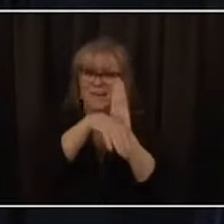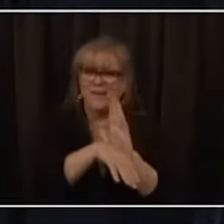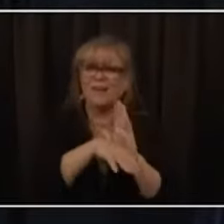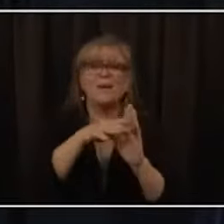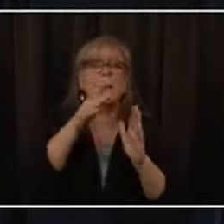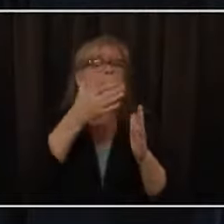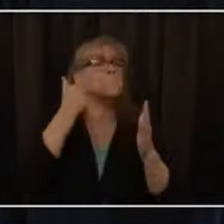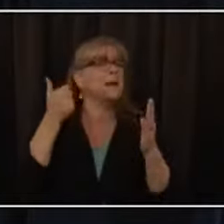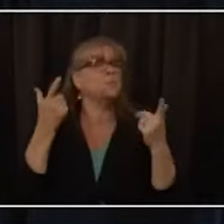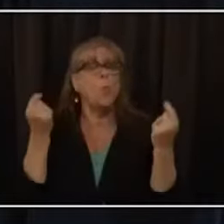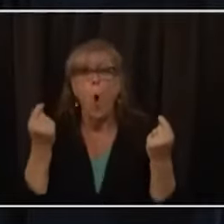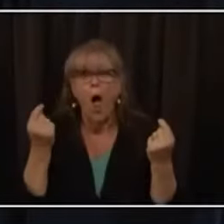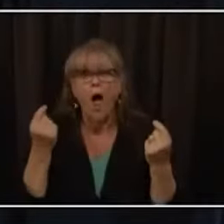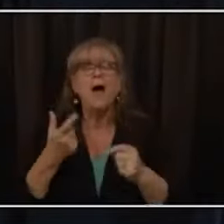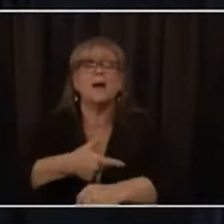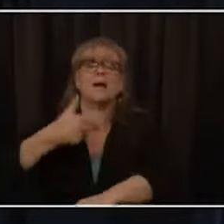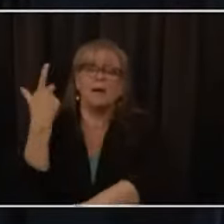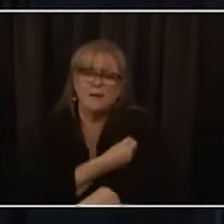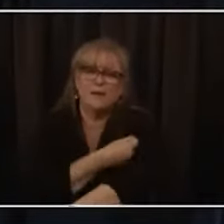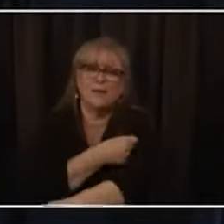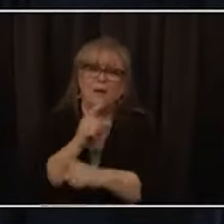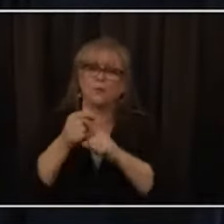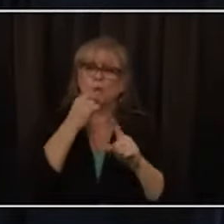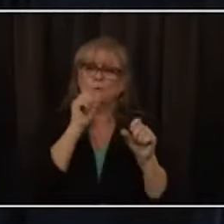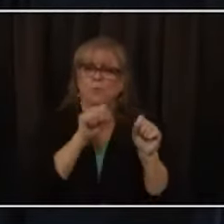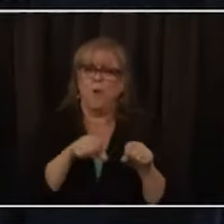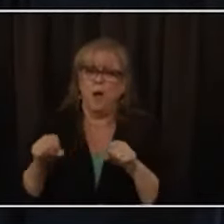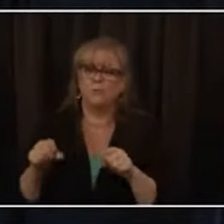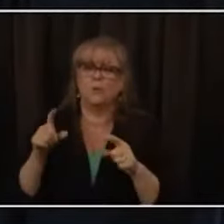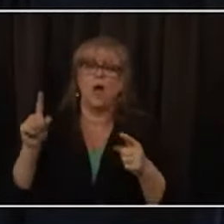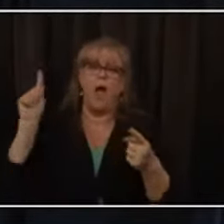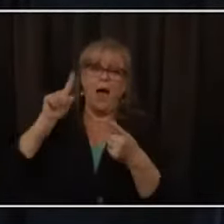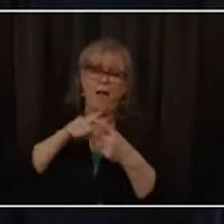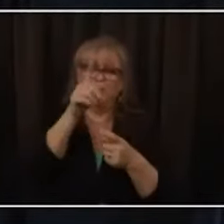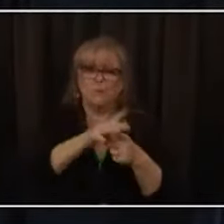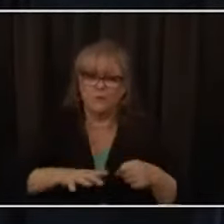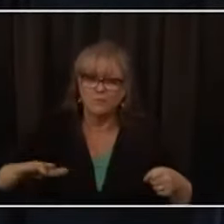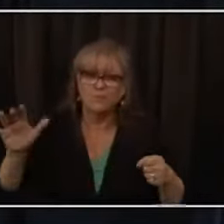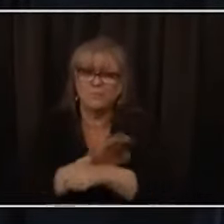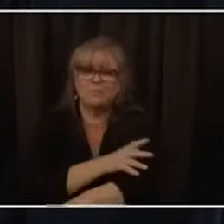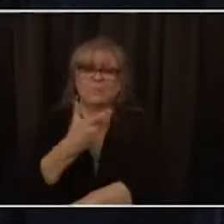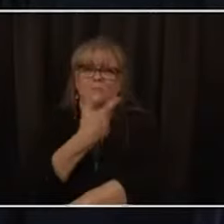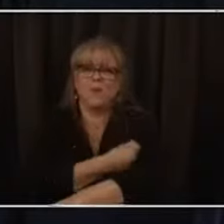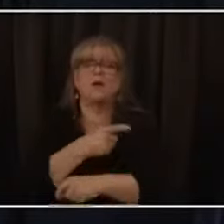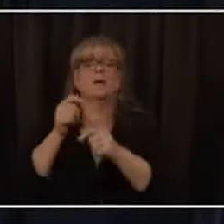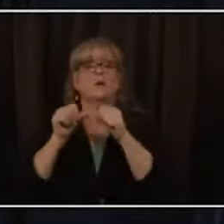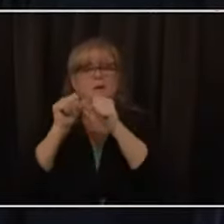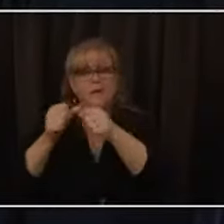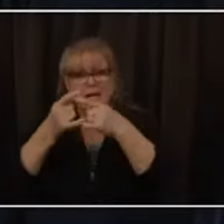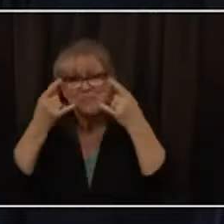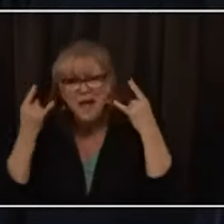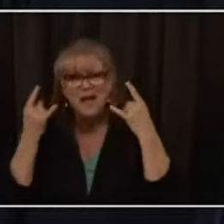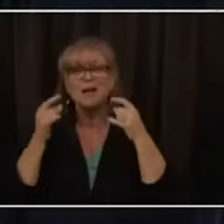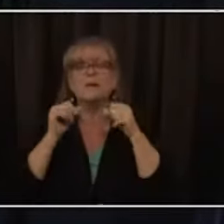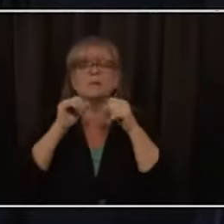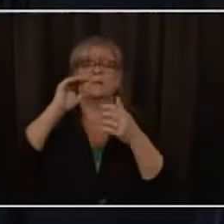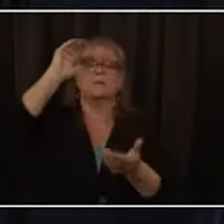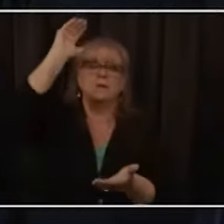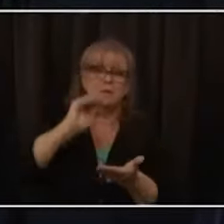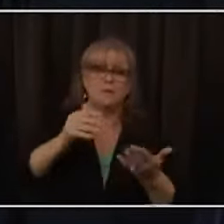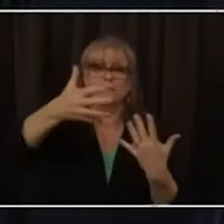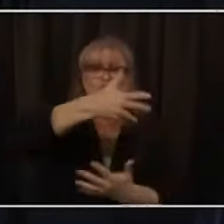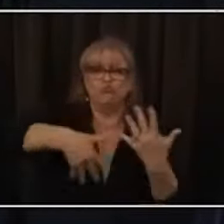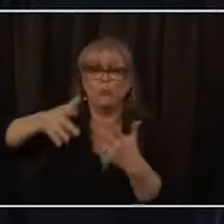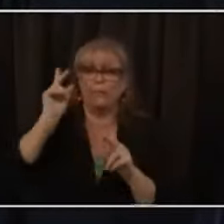And until you're fully vaccinated, wear a mask and avoid socializing with others. We have full confidence in